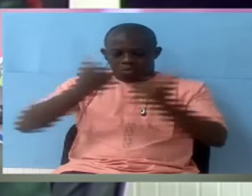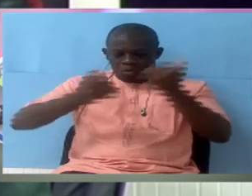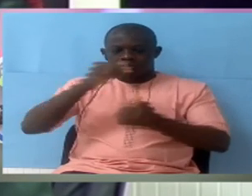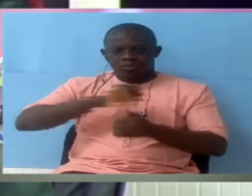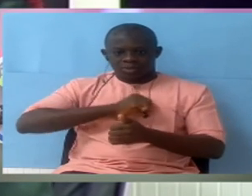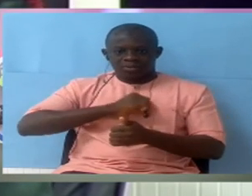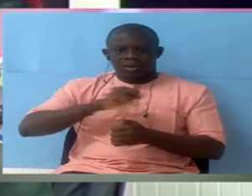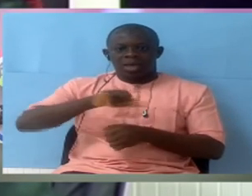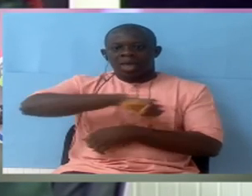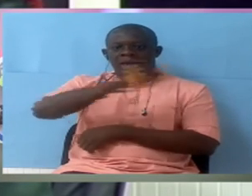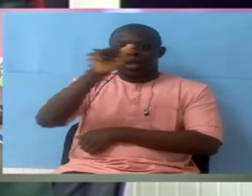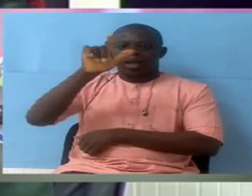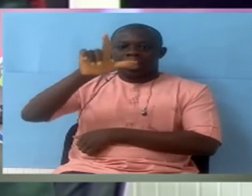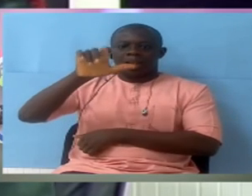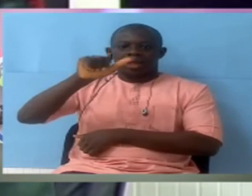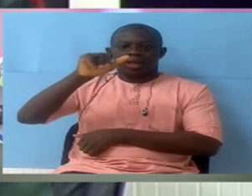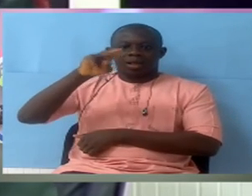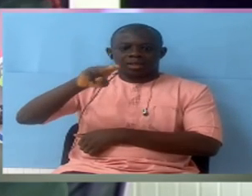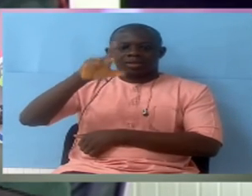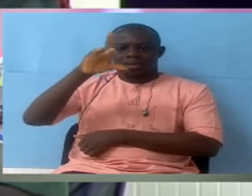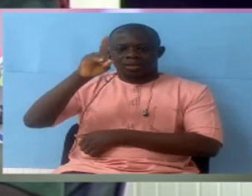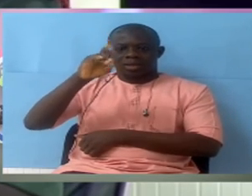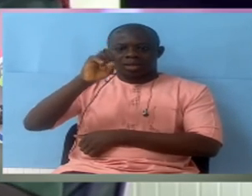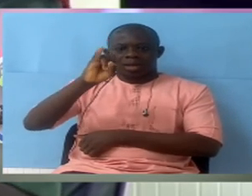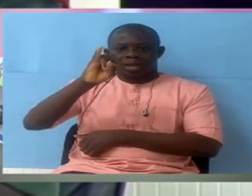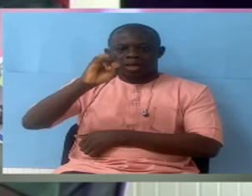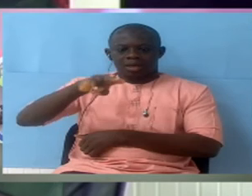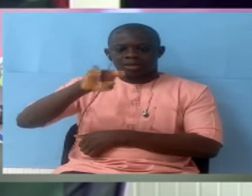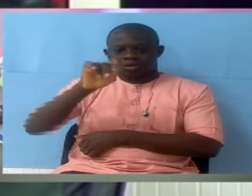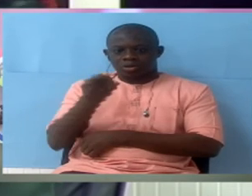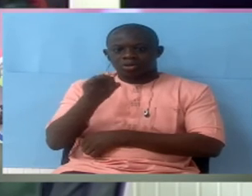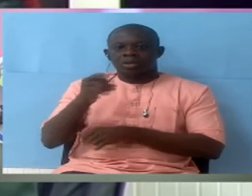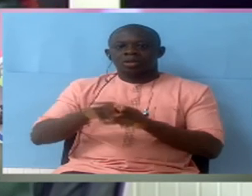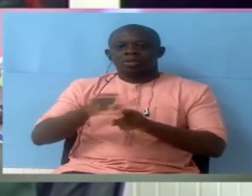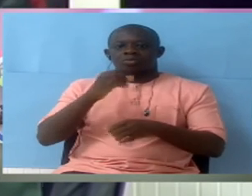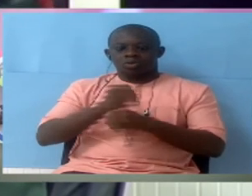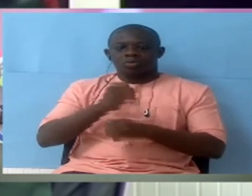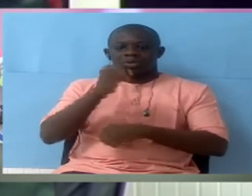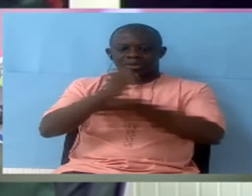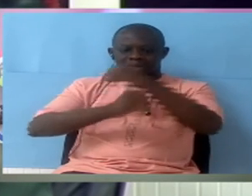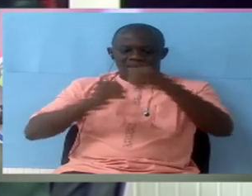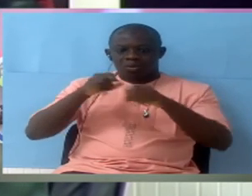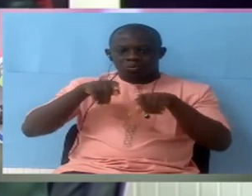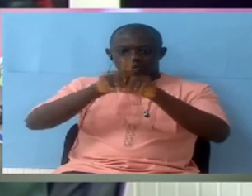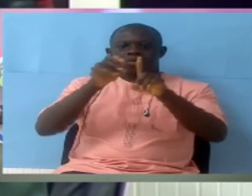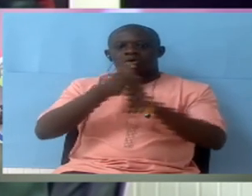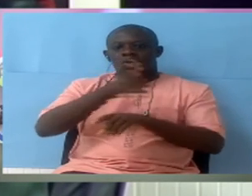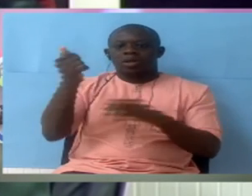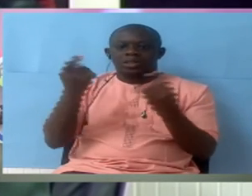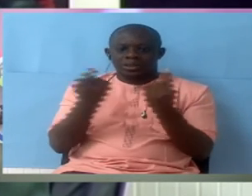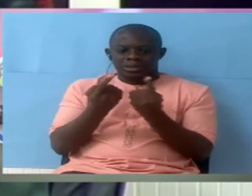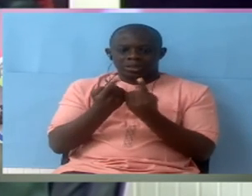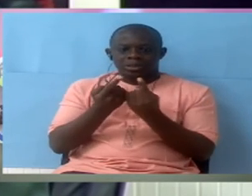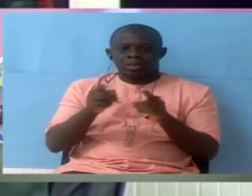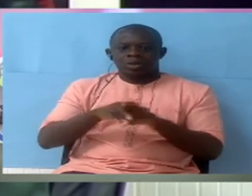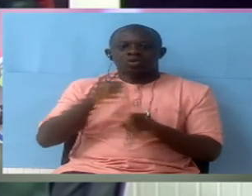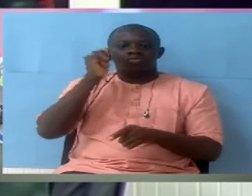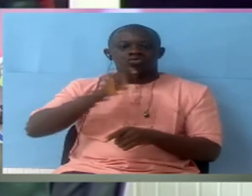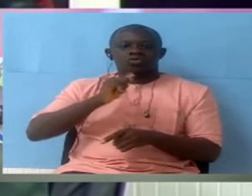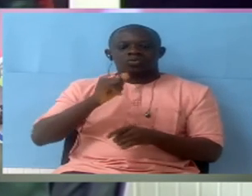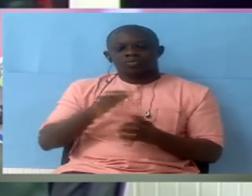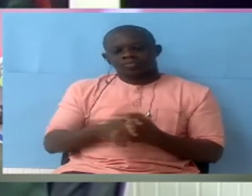Landing Sane was handcuffed with, was tied with rifle sling. Landing Sane momi tamit dañ takka loxo